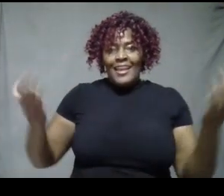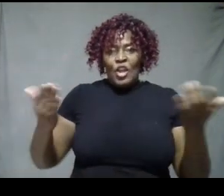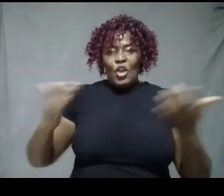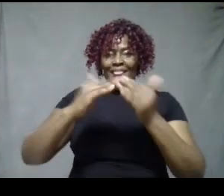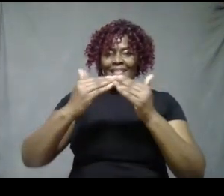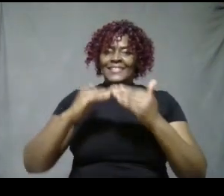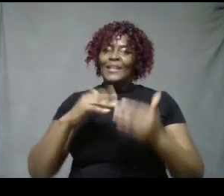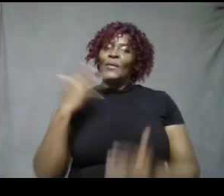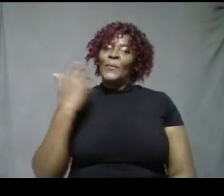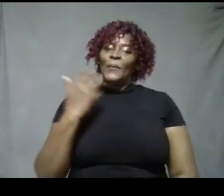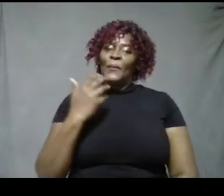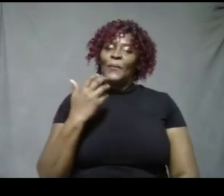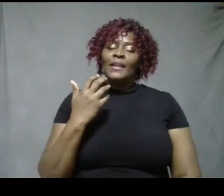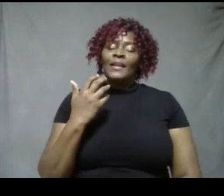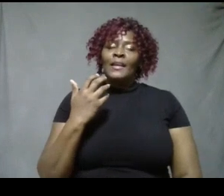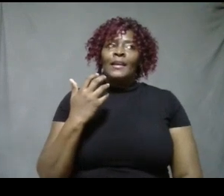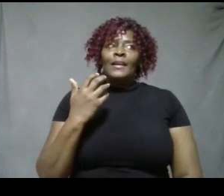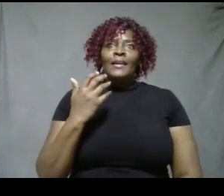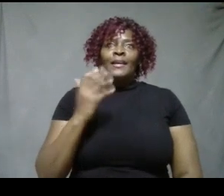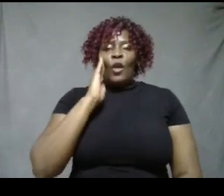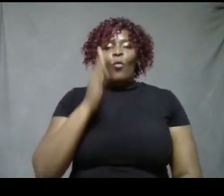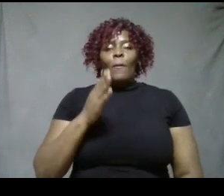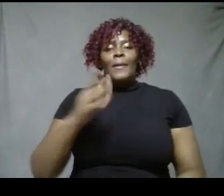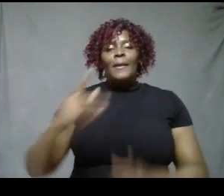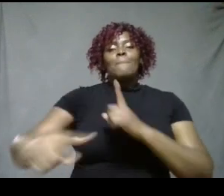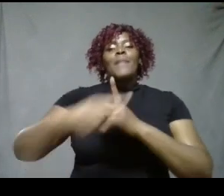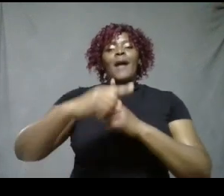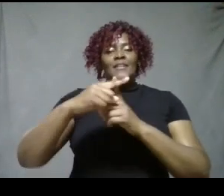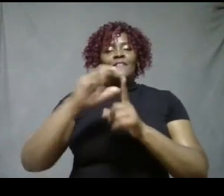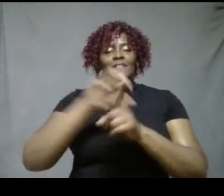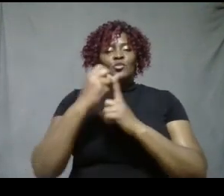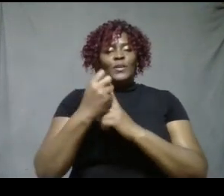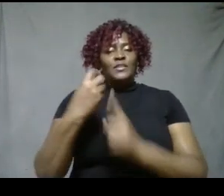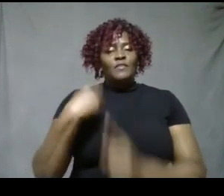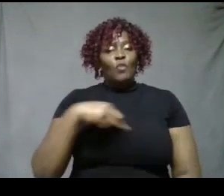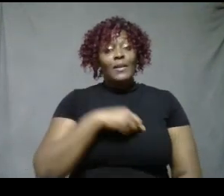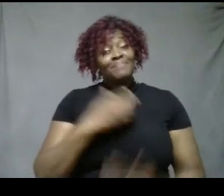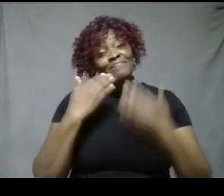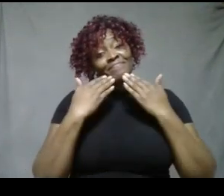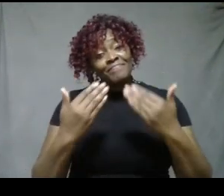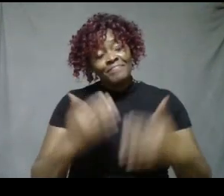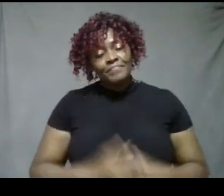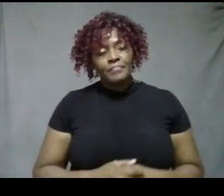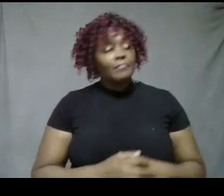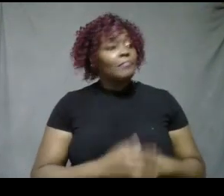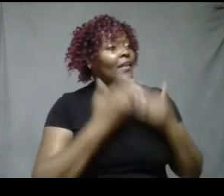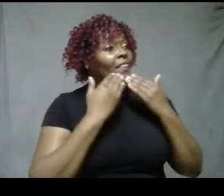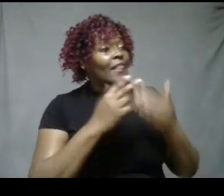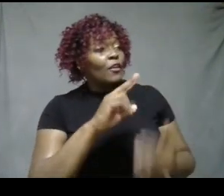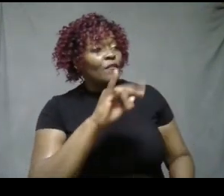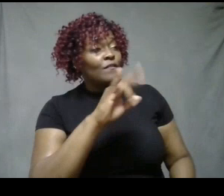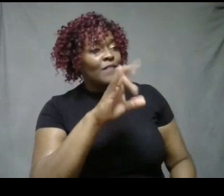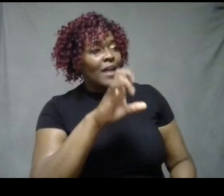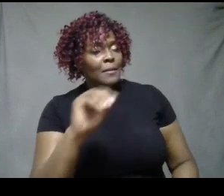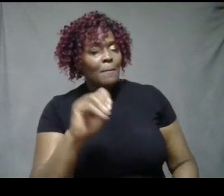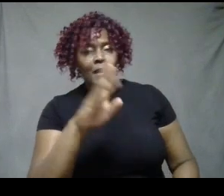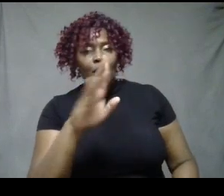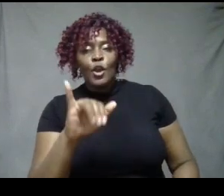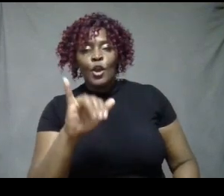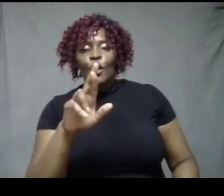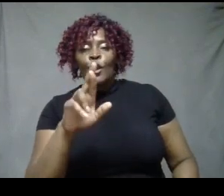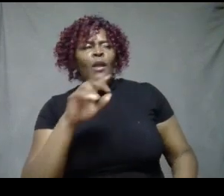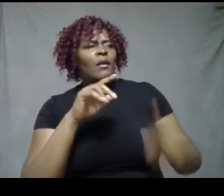definitely be a positive situation for us. Thank you. Thank you, Vice Mayor. Commissioner Turkin,